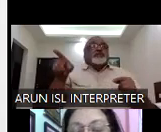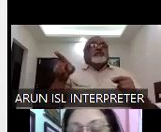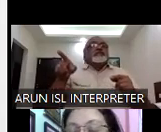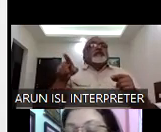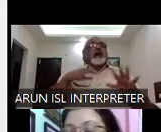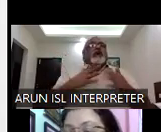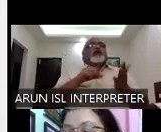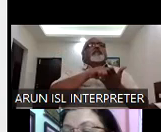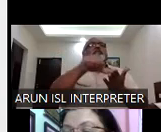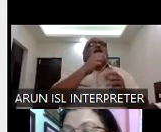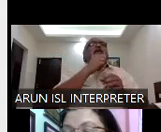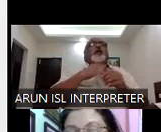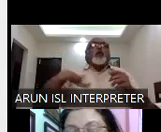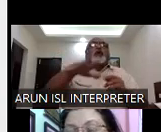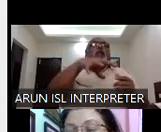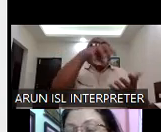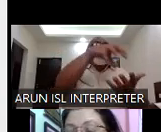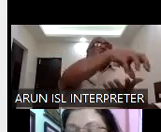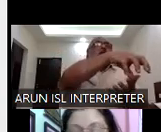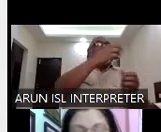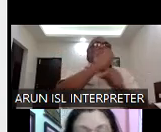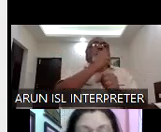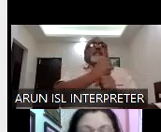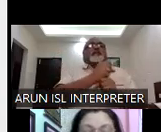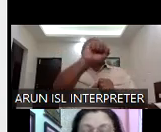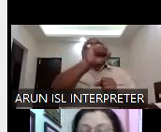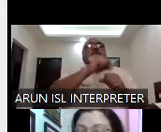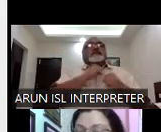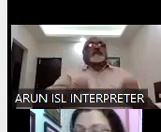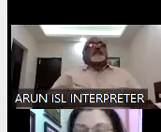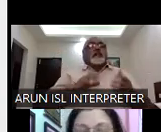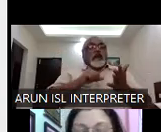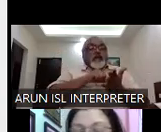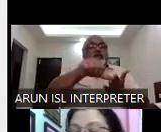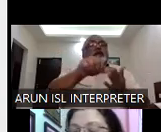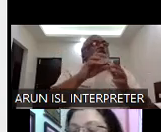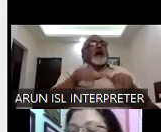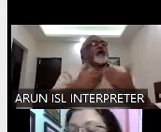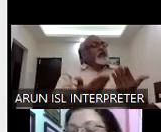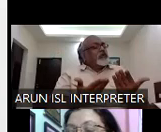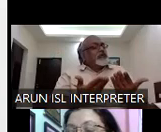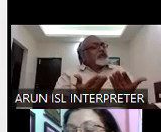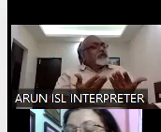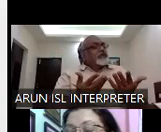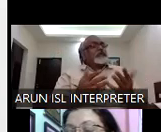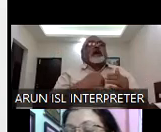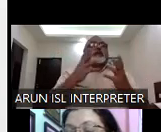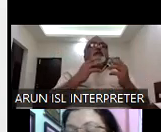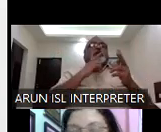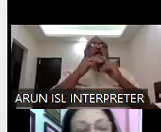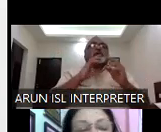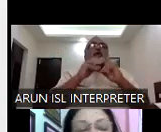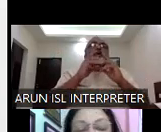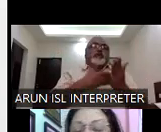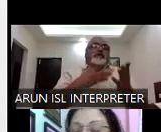these local governance system? So I thought that let me just cover this part, and then I will also cover the human